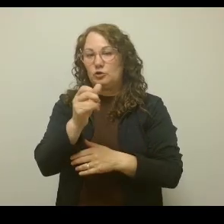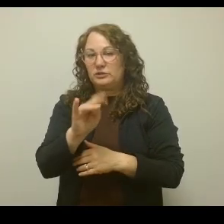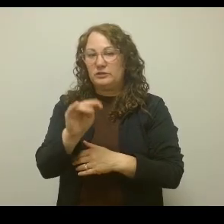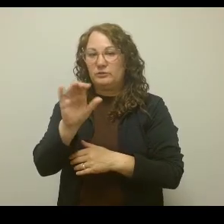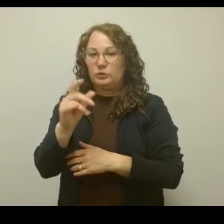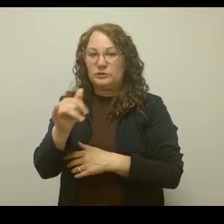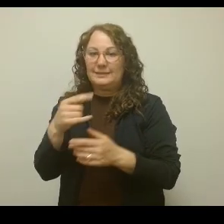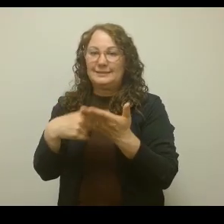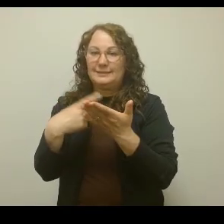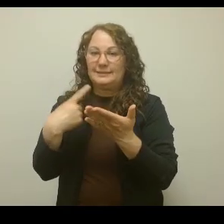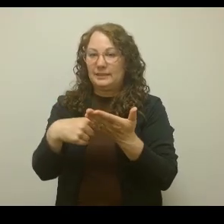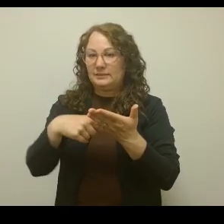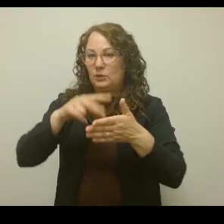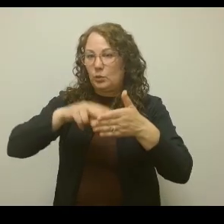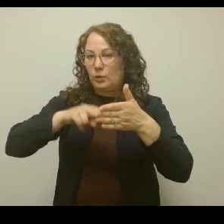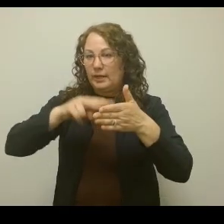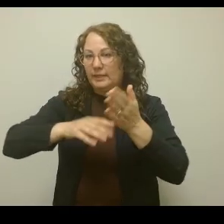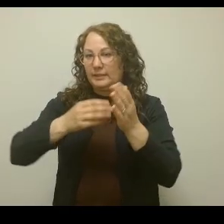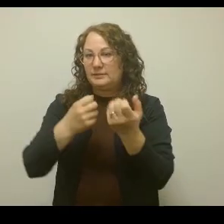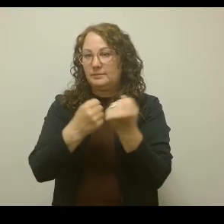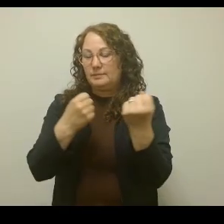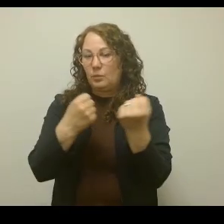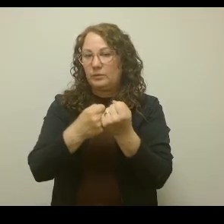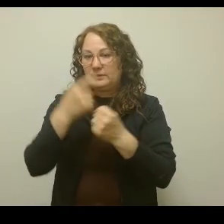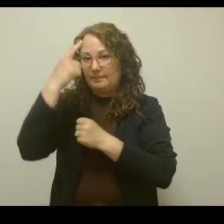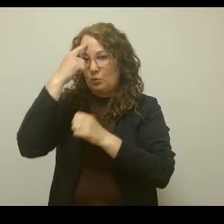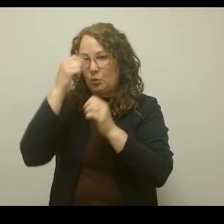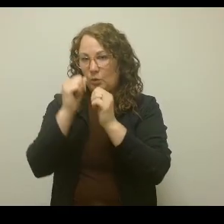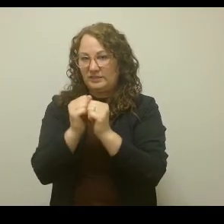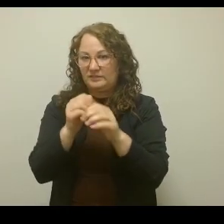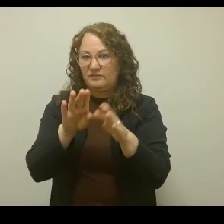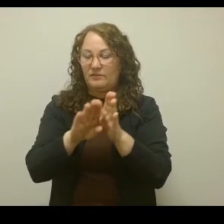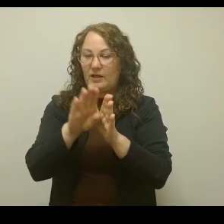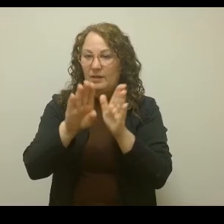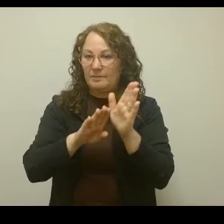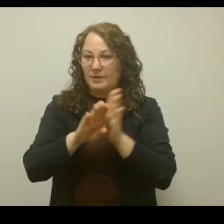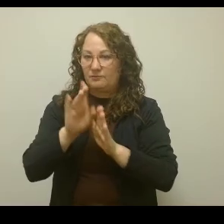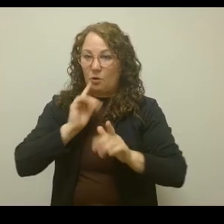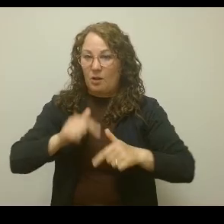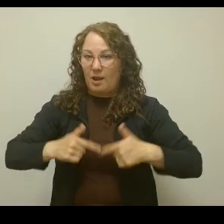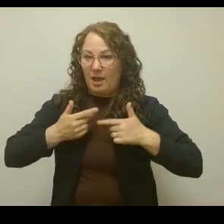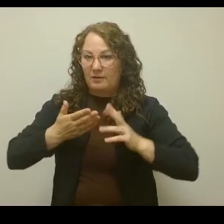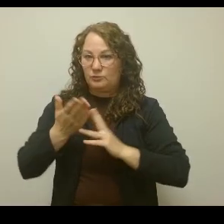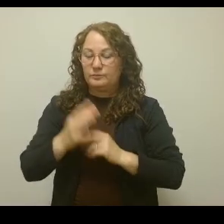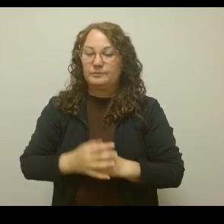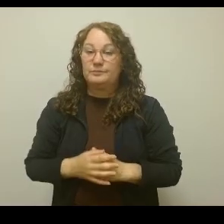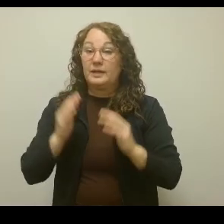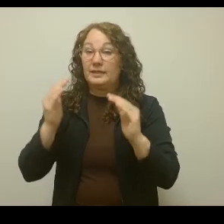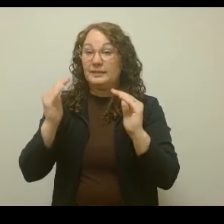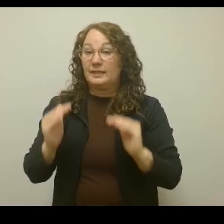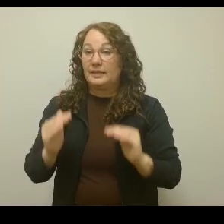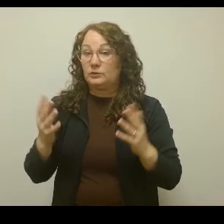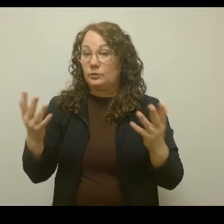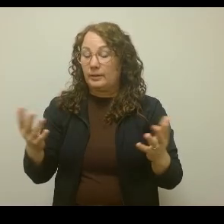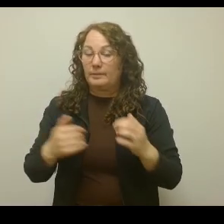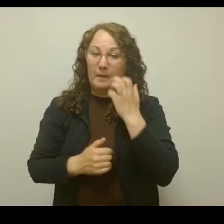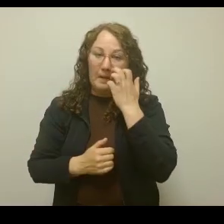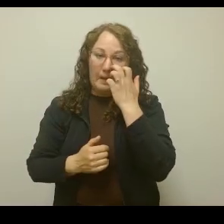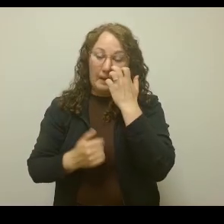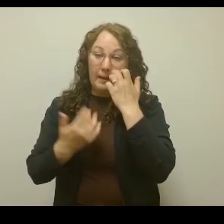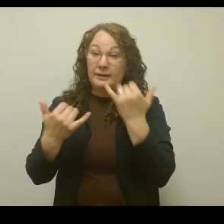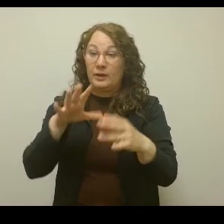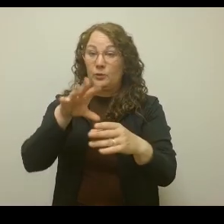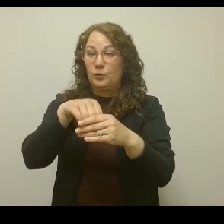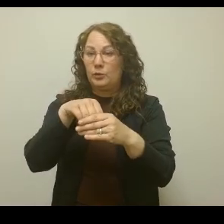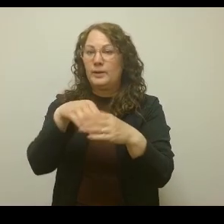can support brain development throughout our lives. So what comes next? Now we need to include